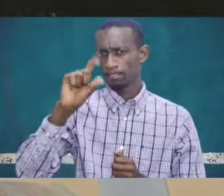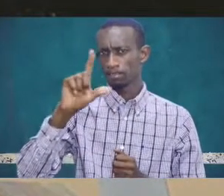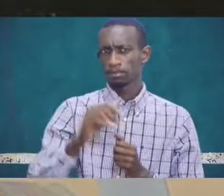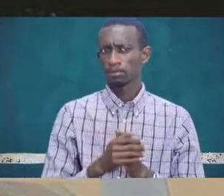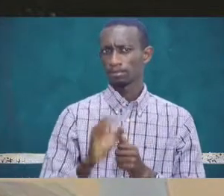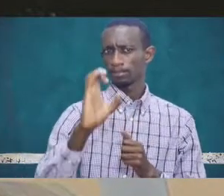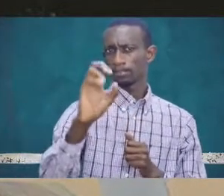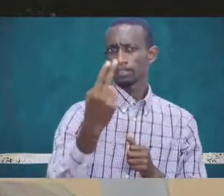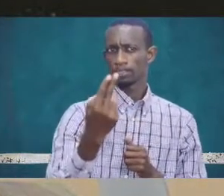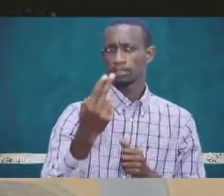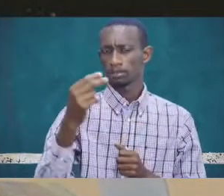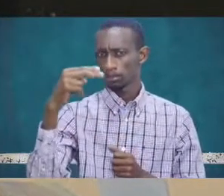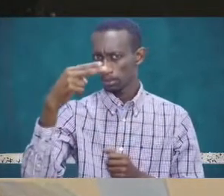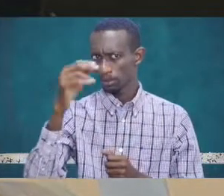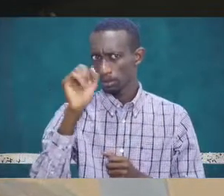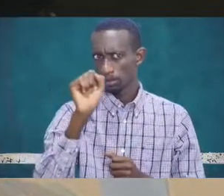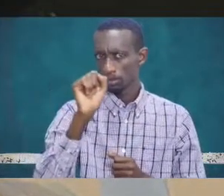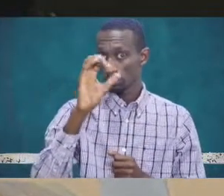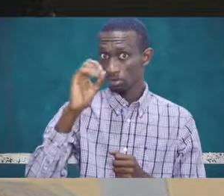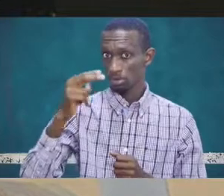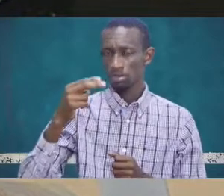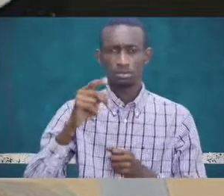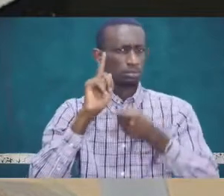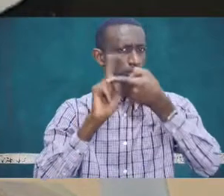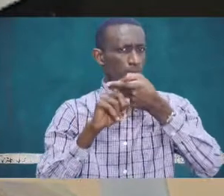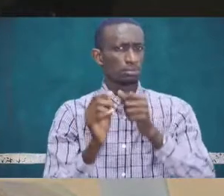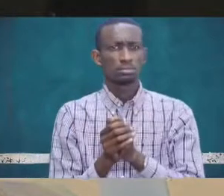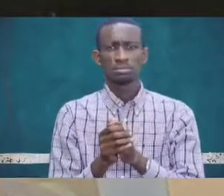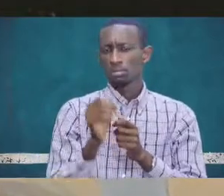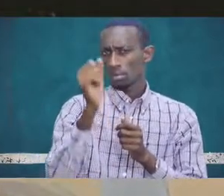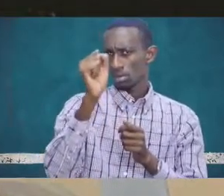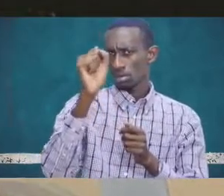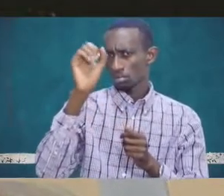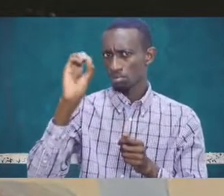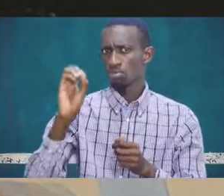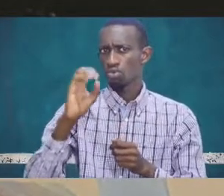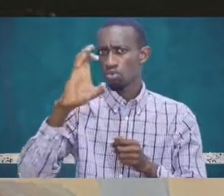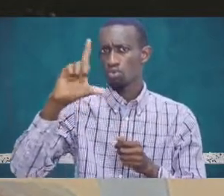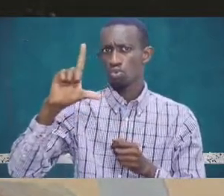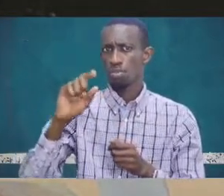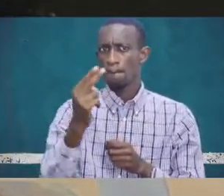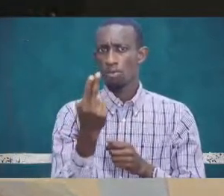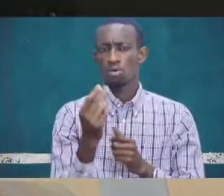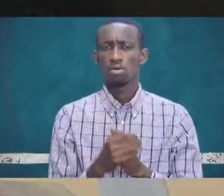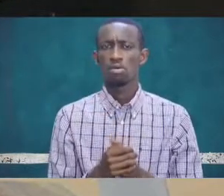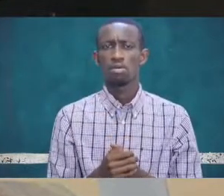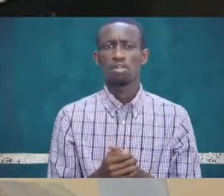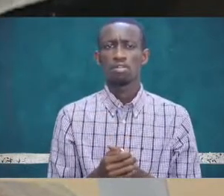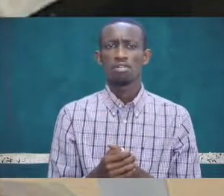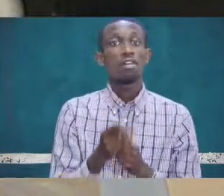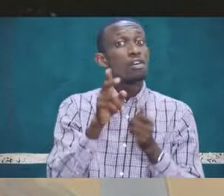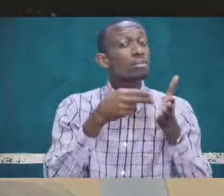CH2O5, reacting with the cyanoyl chloride or sulfur dichloride oxide, and